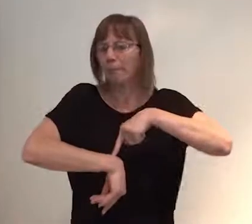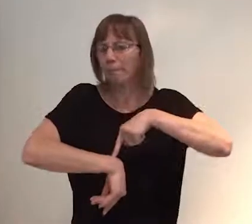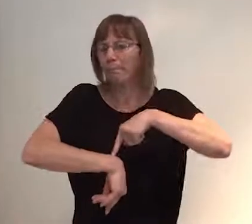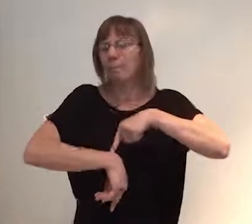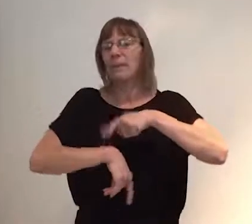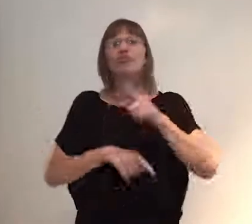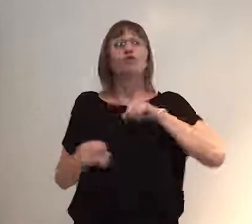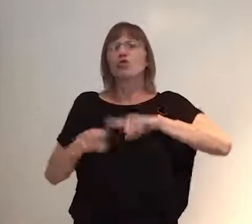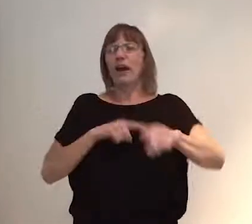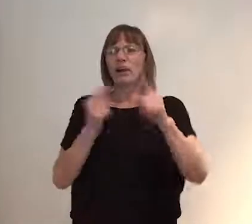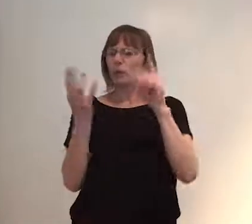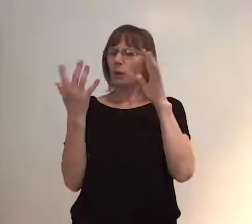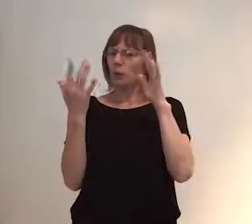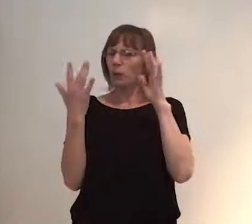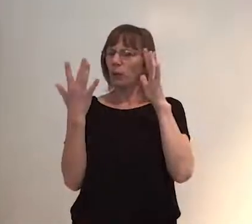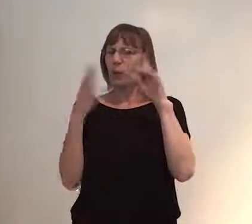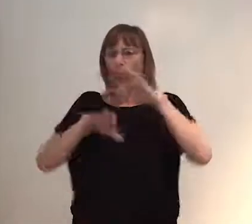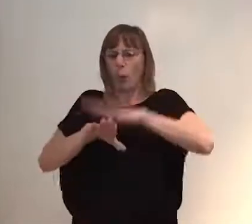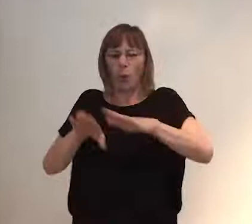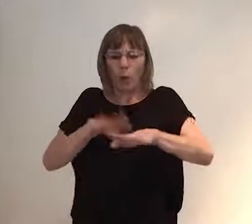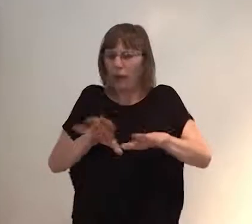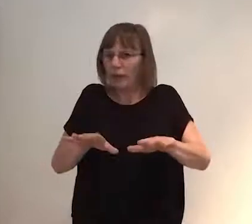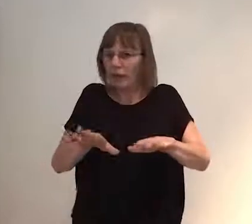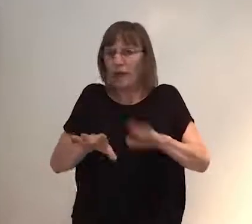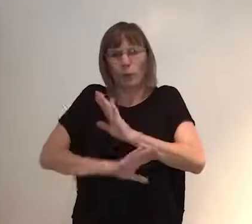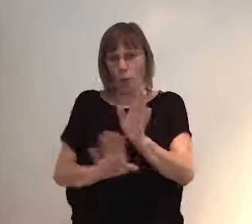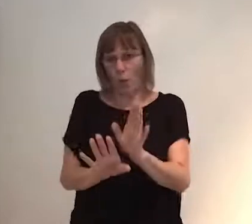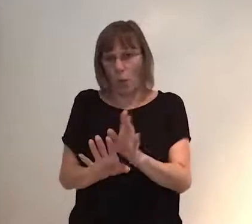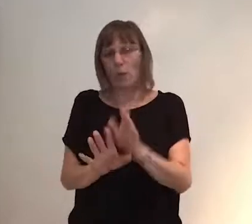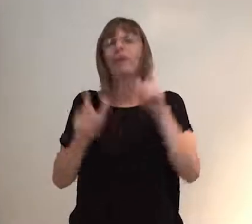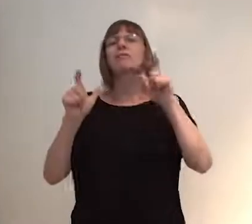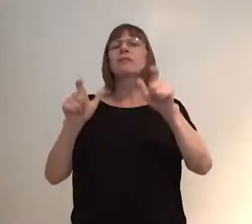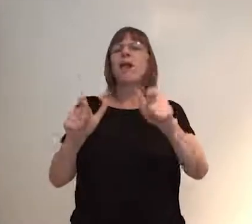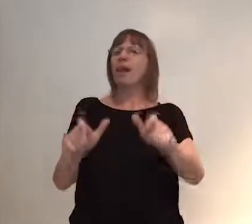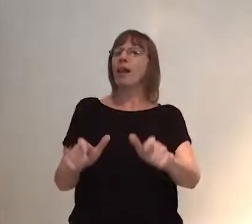more. Try not to wiggle those fingers and toes.